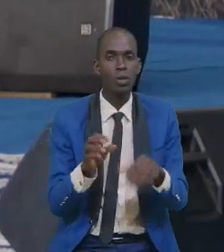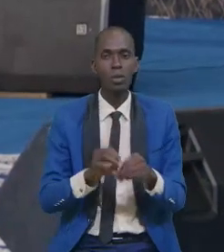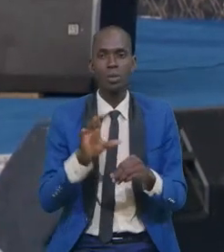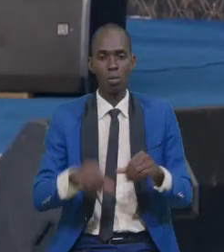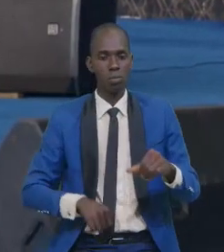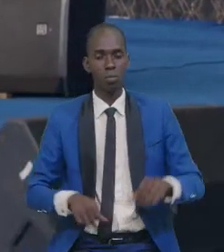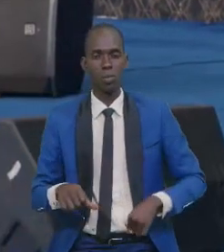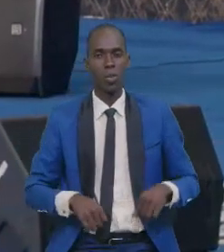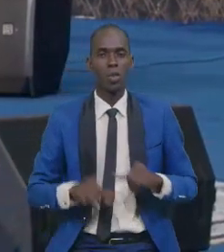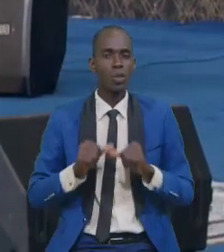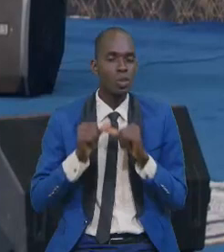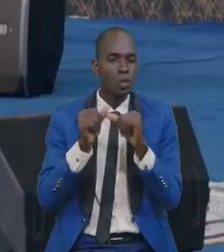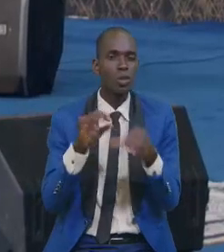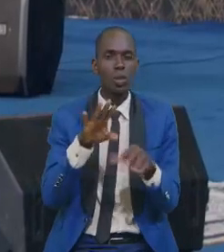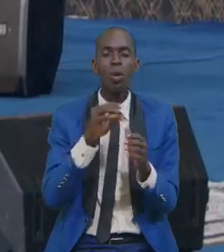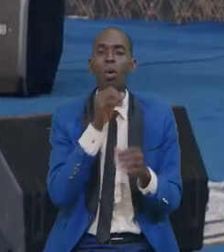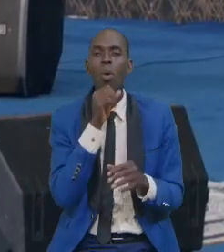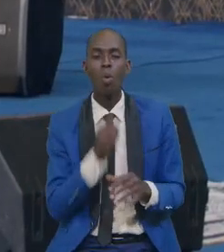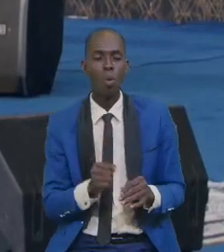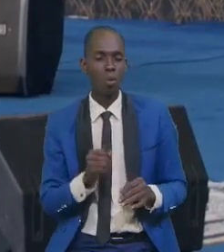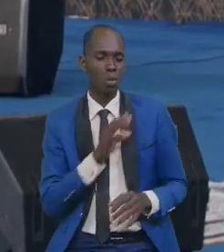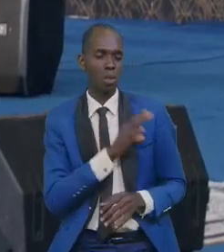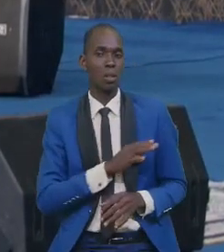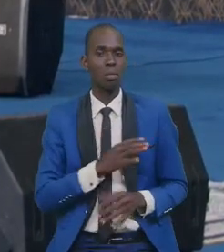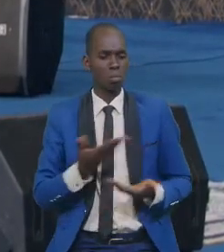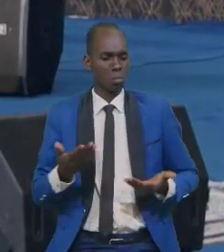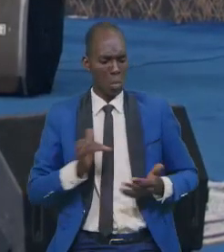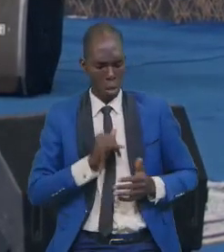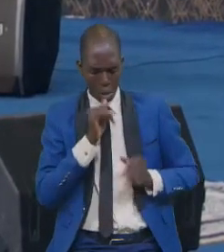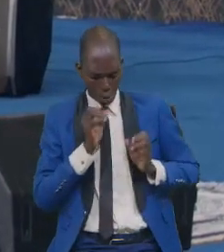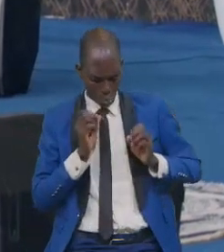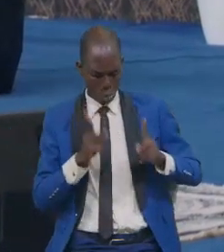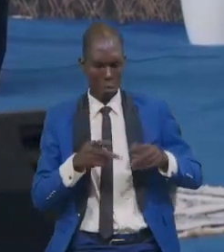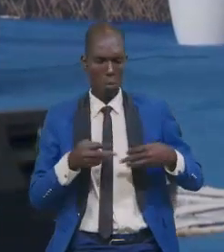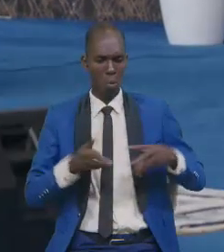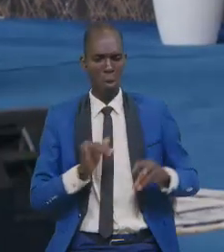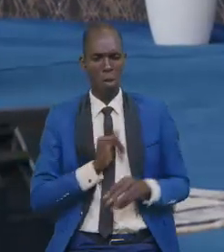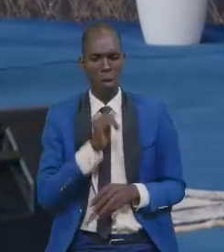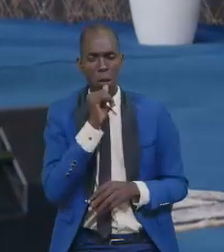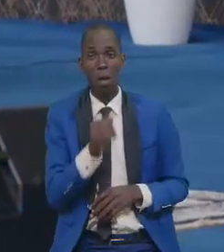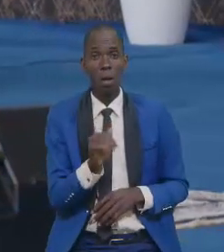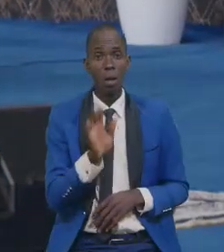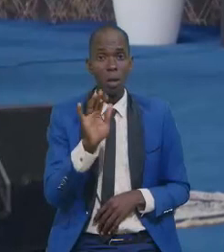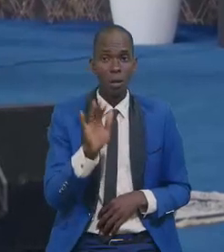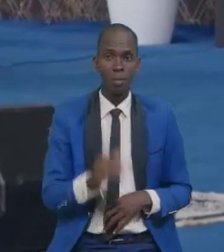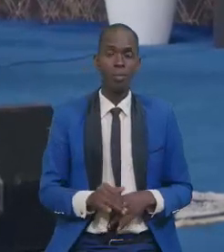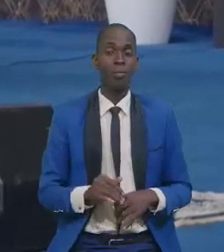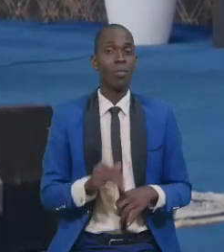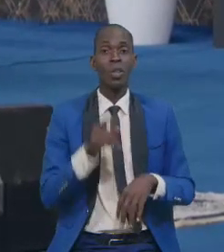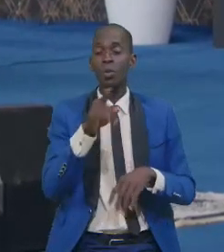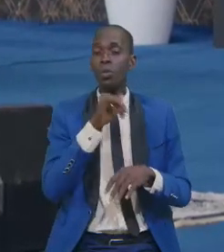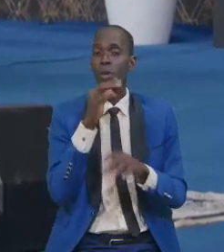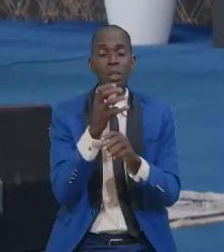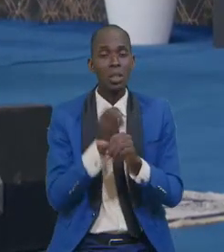own situation, I will say, I'm all right the way I am. You see, blessing doesn't come that way. It is when